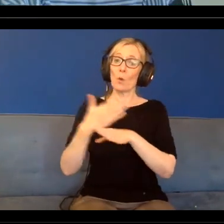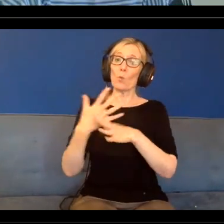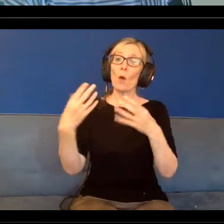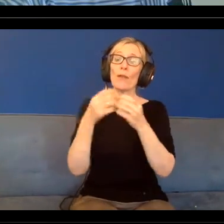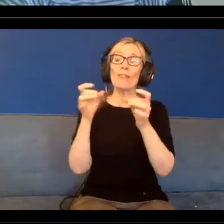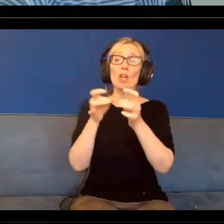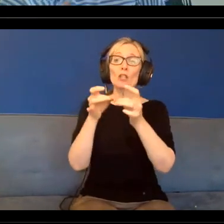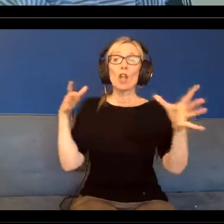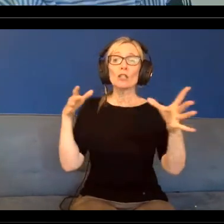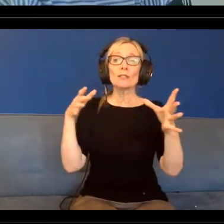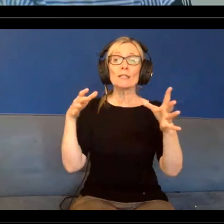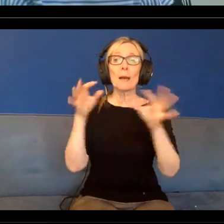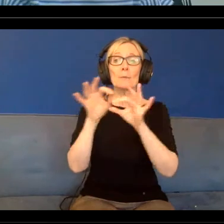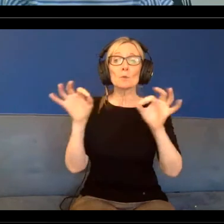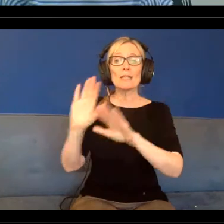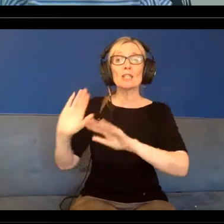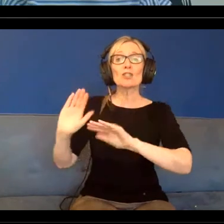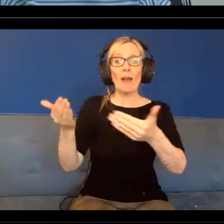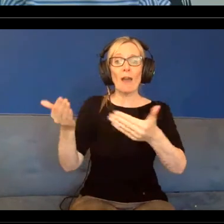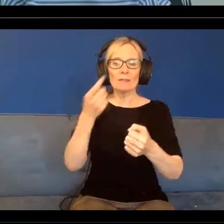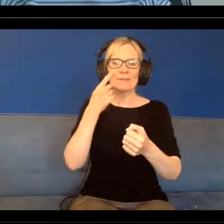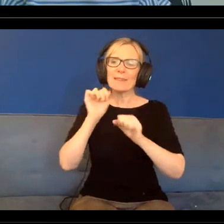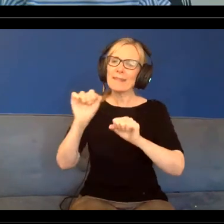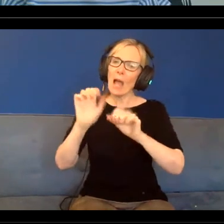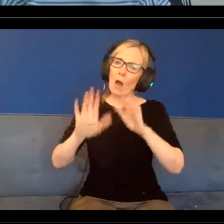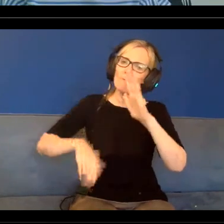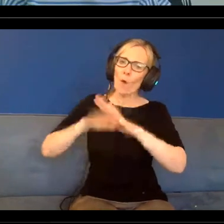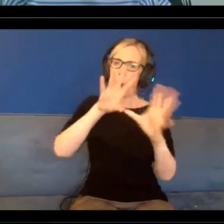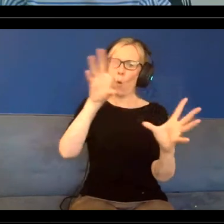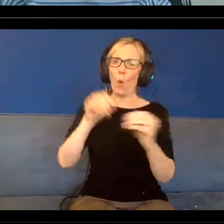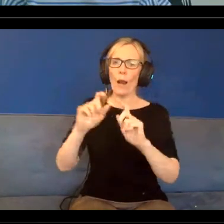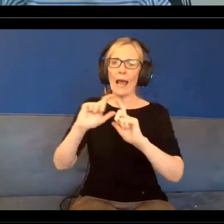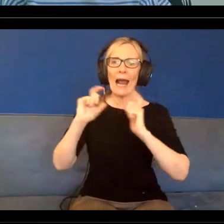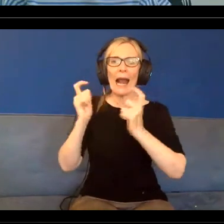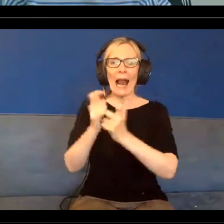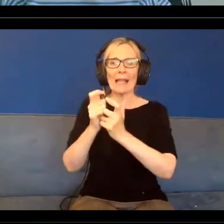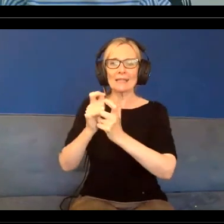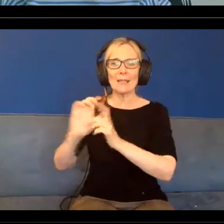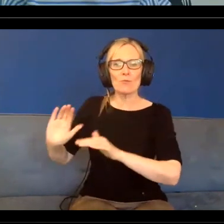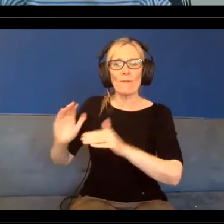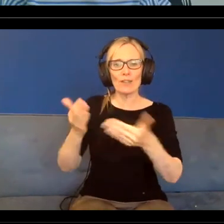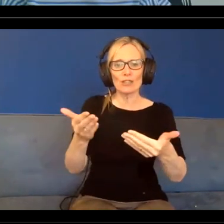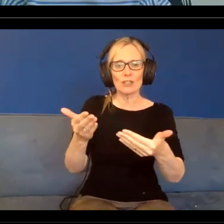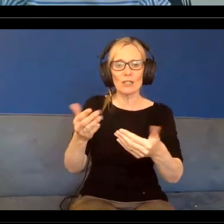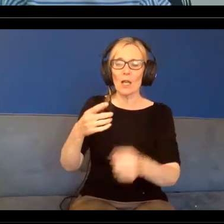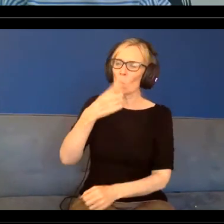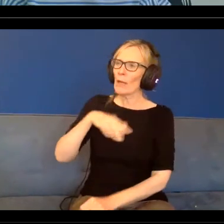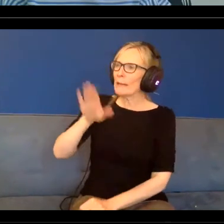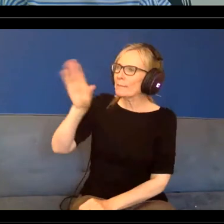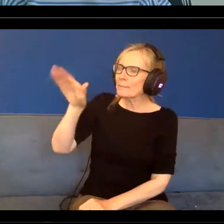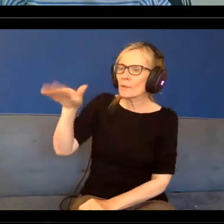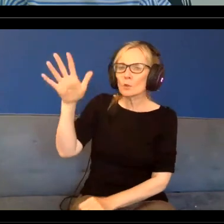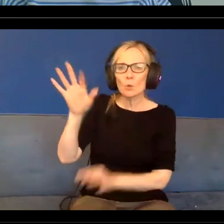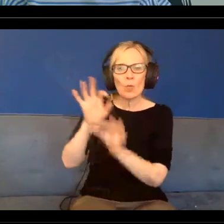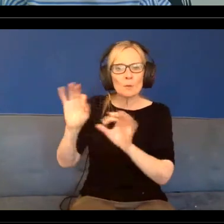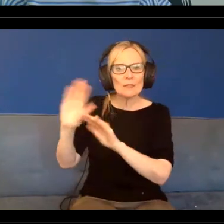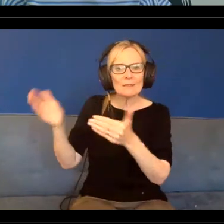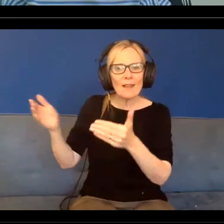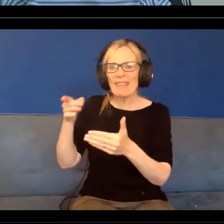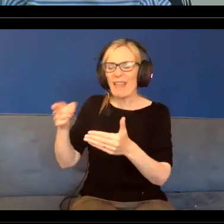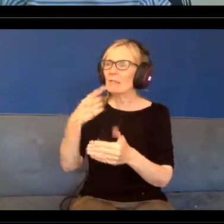music education provision. And when we first approached the music service, they hadn't been told of any